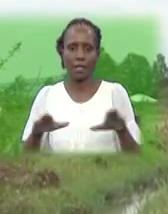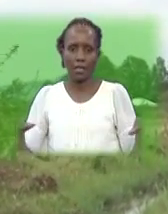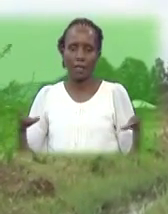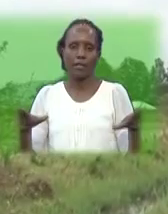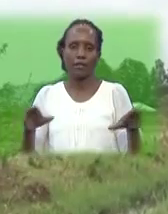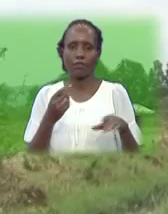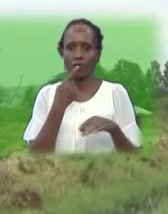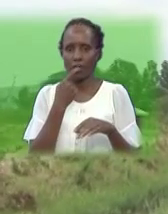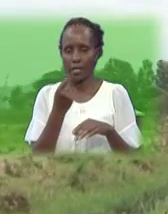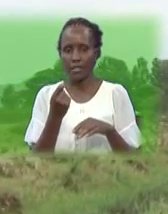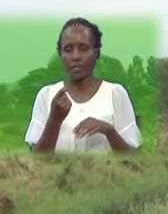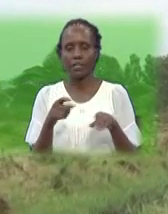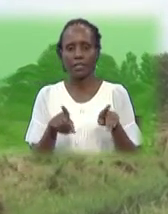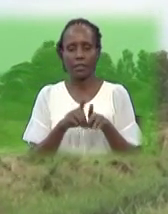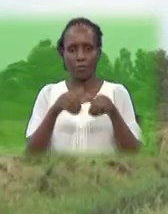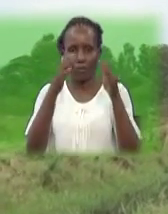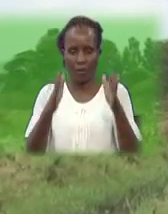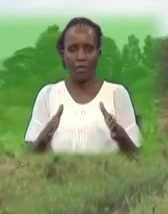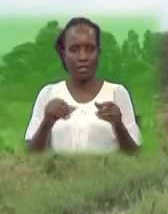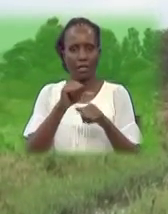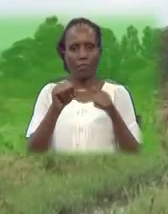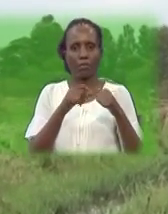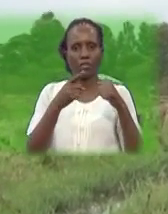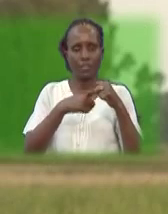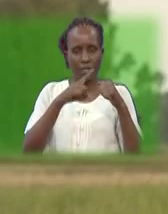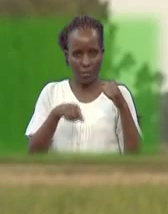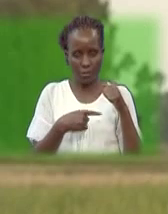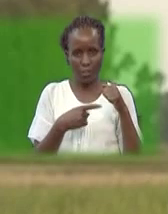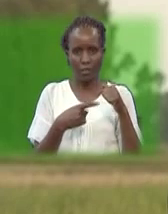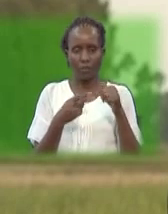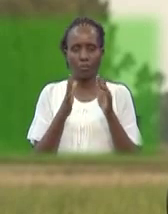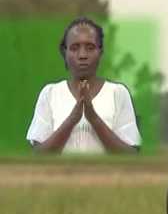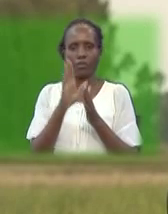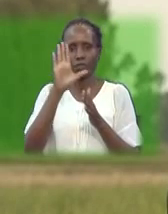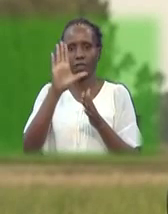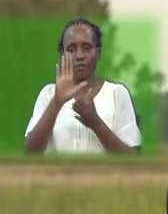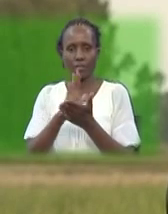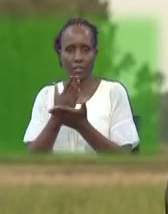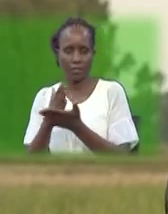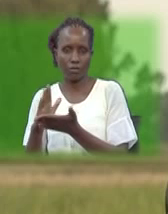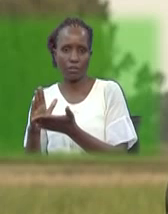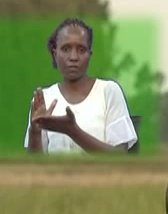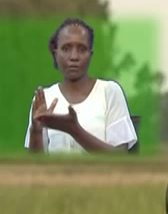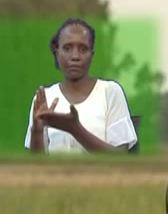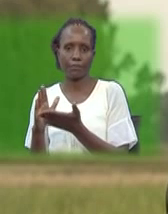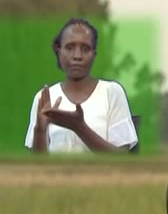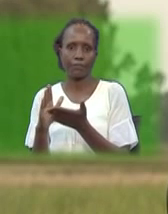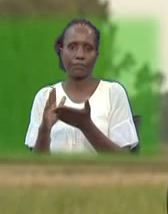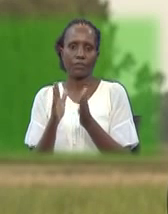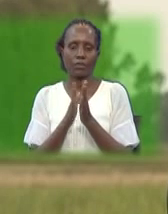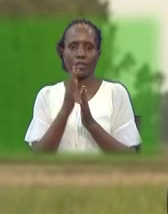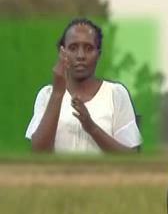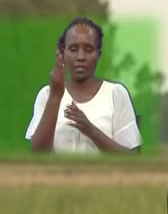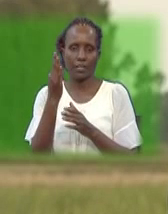dy. We have 6,000 farmers and we have five sections and